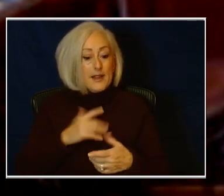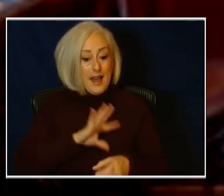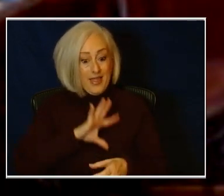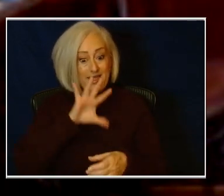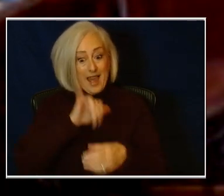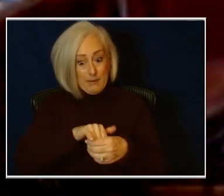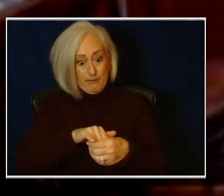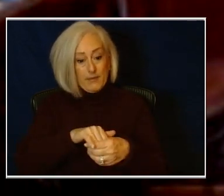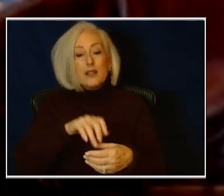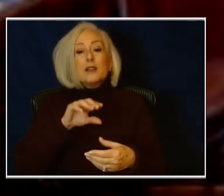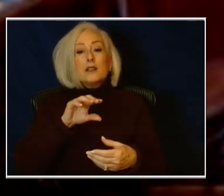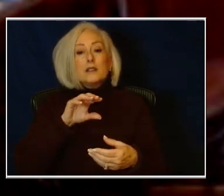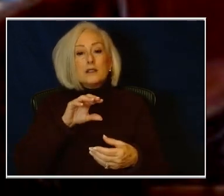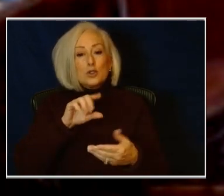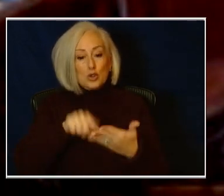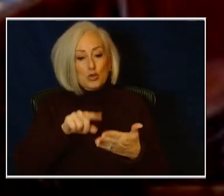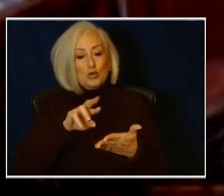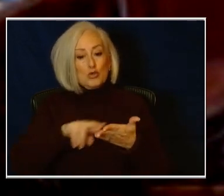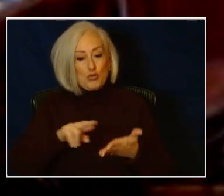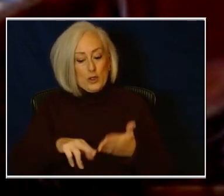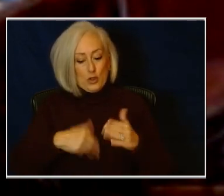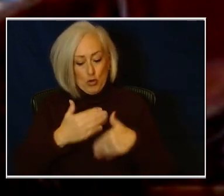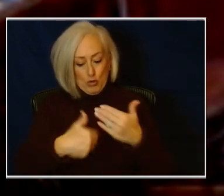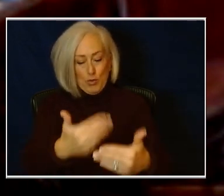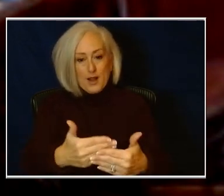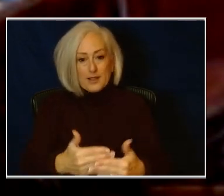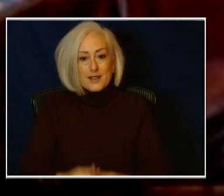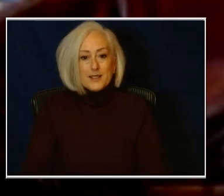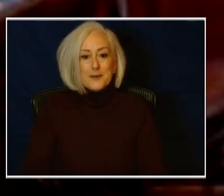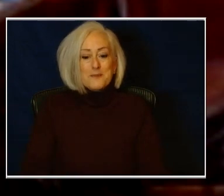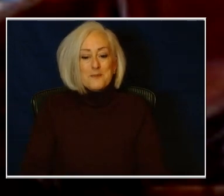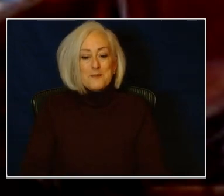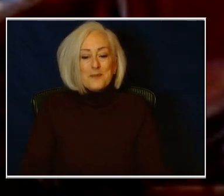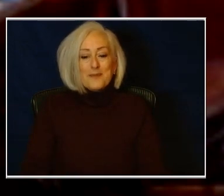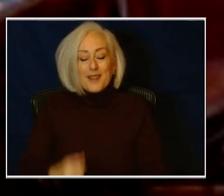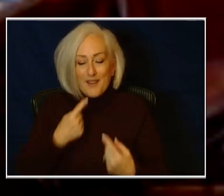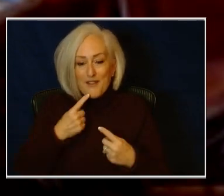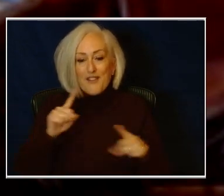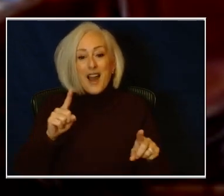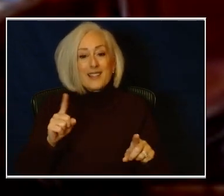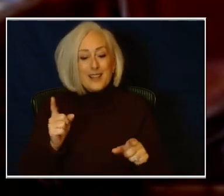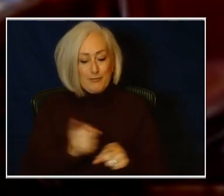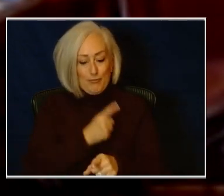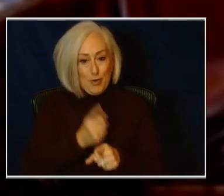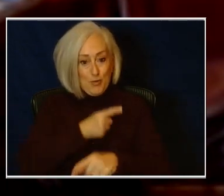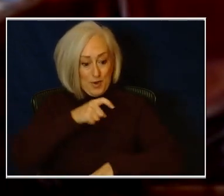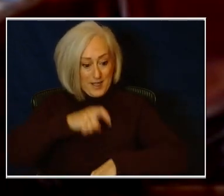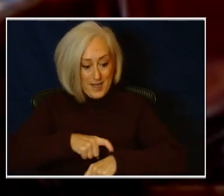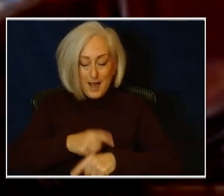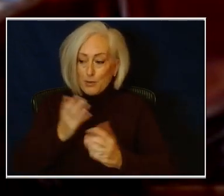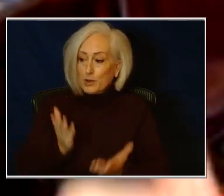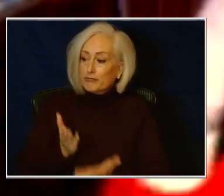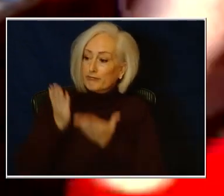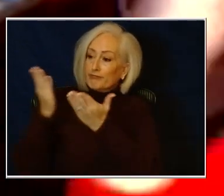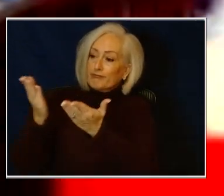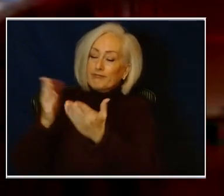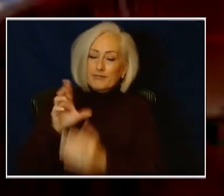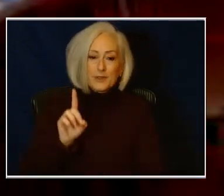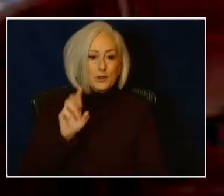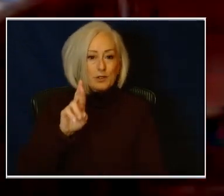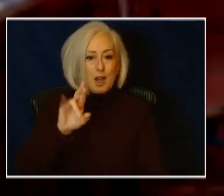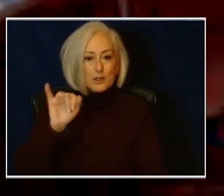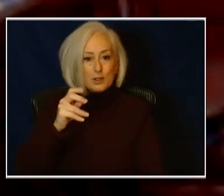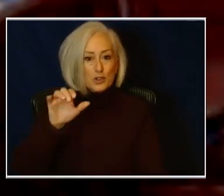we finally had the right time and the right opportunity to do it, we presented it to Dr. Jensen, and he said,